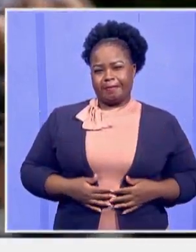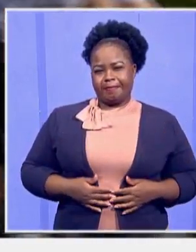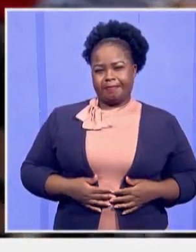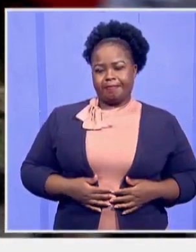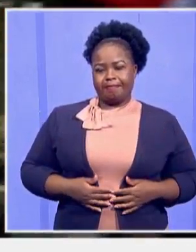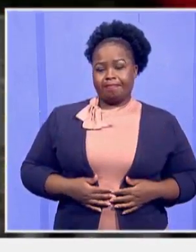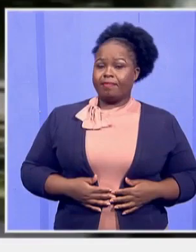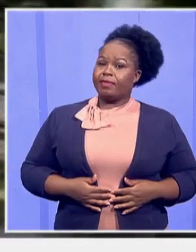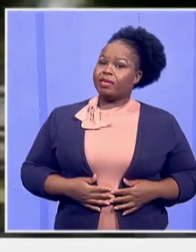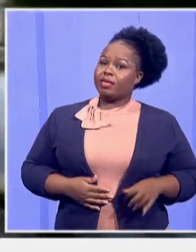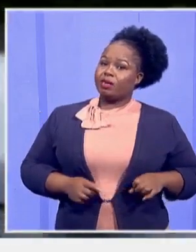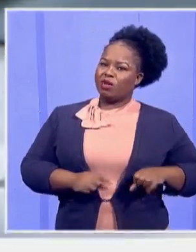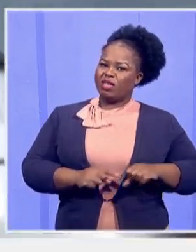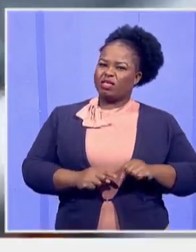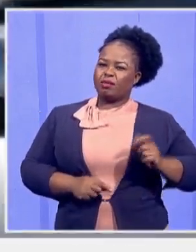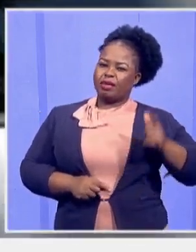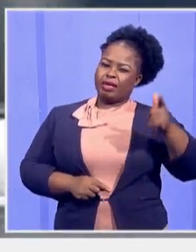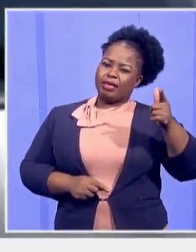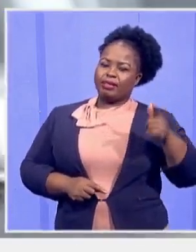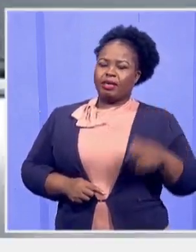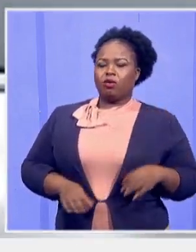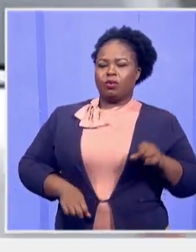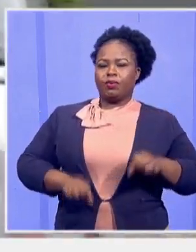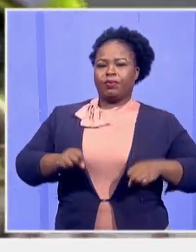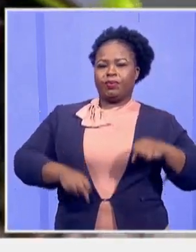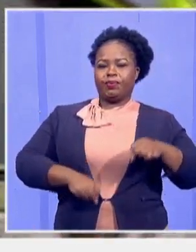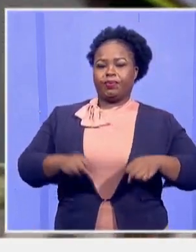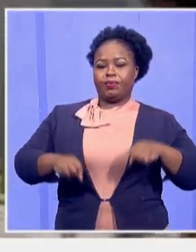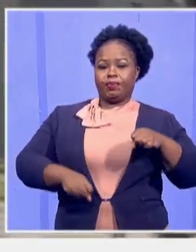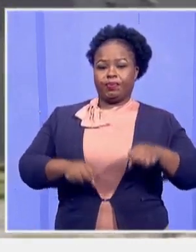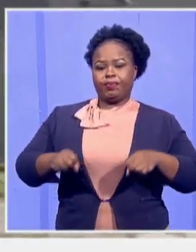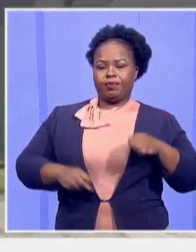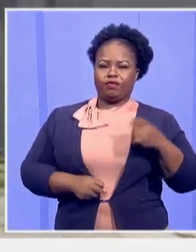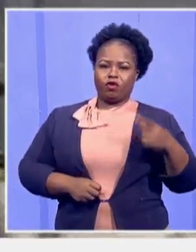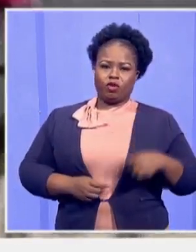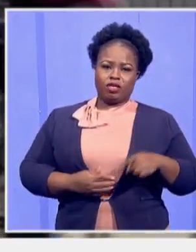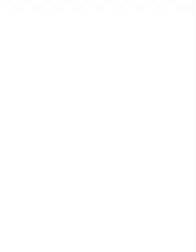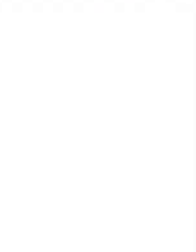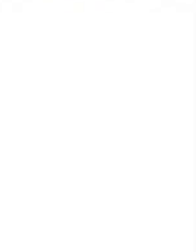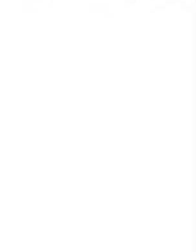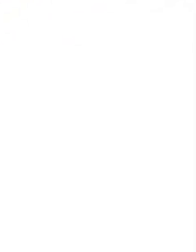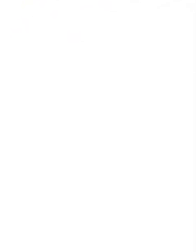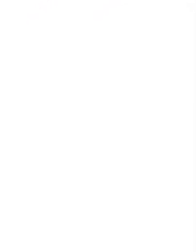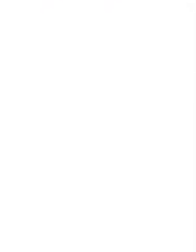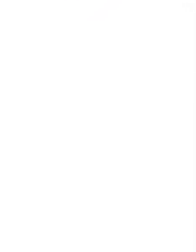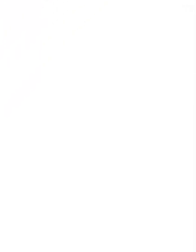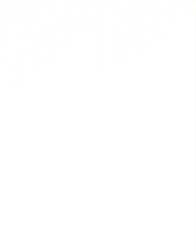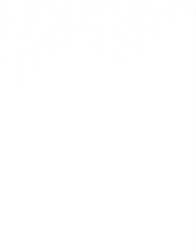We will be catching up with Sharon and the cyclists for the rest of the week to see how they go.